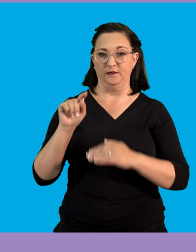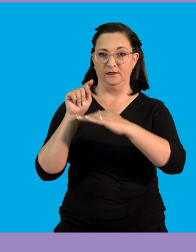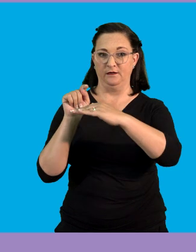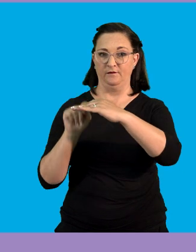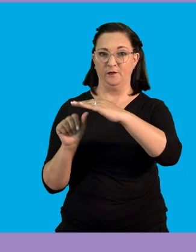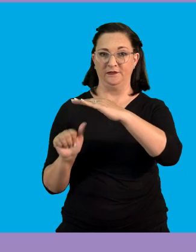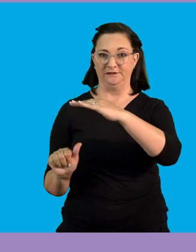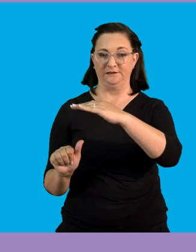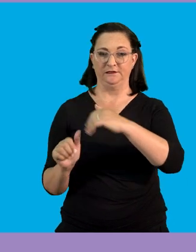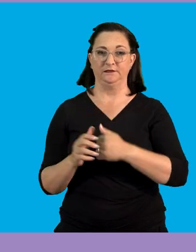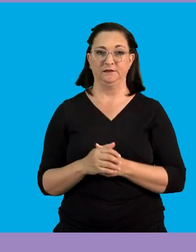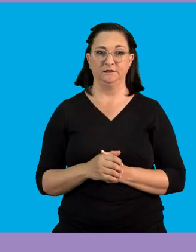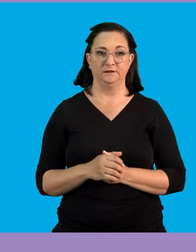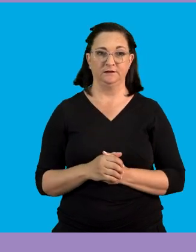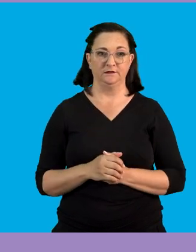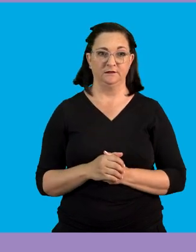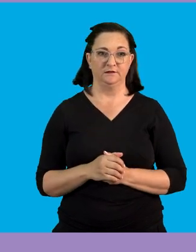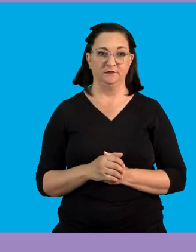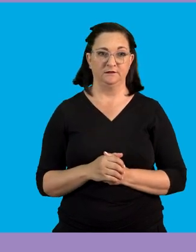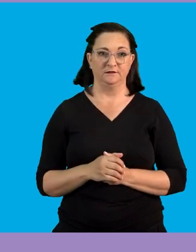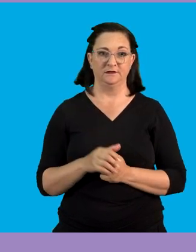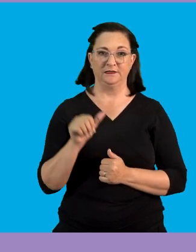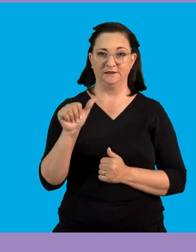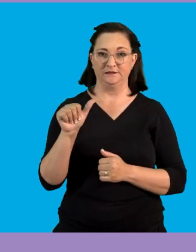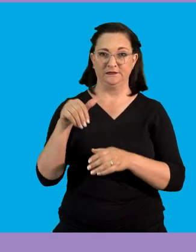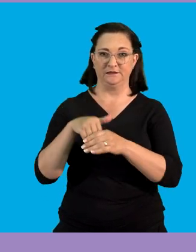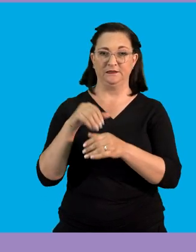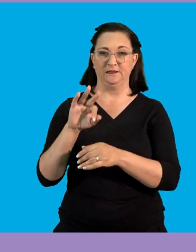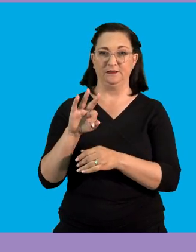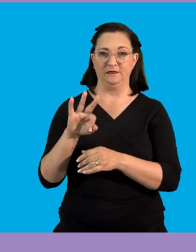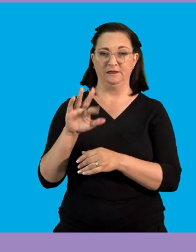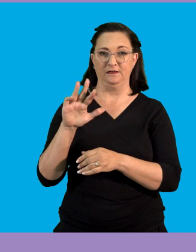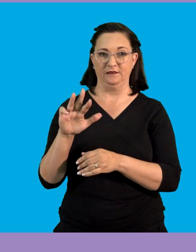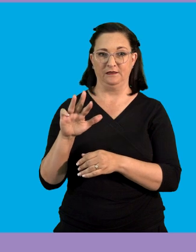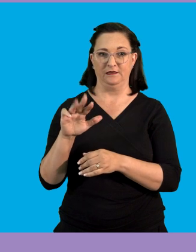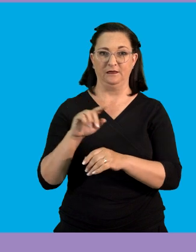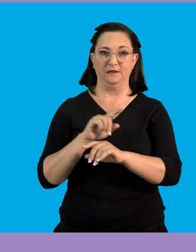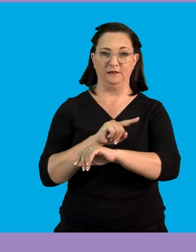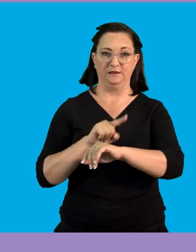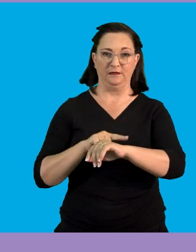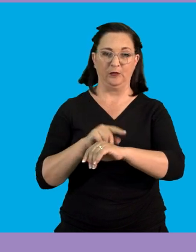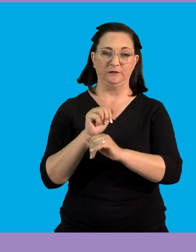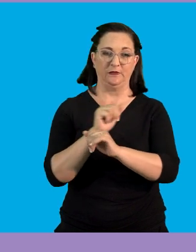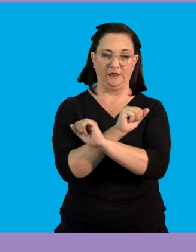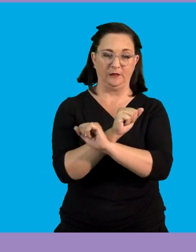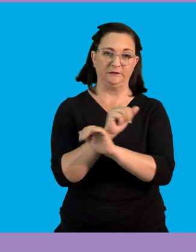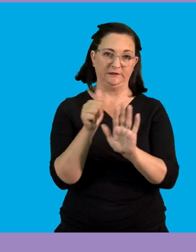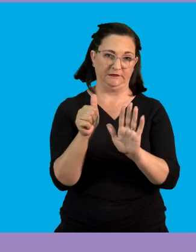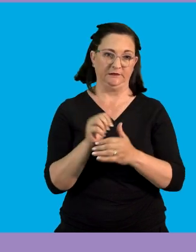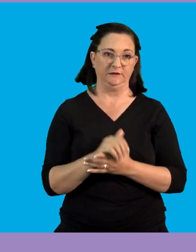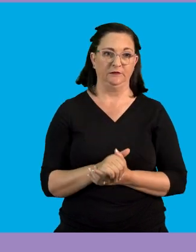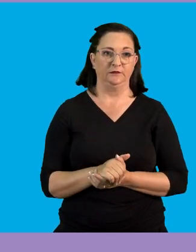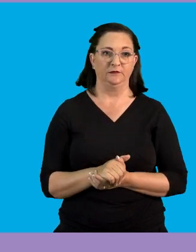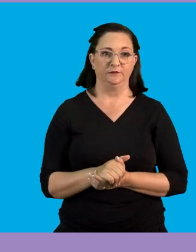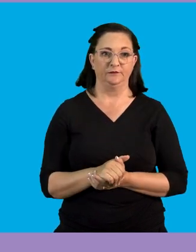right, 390 divided by 6. 6 into 39 is 6 times,